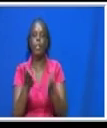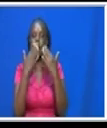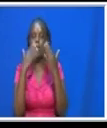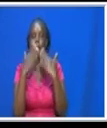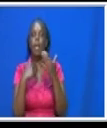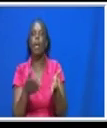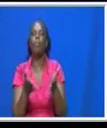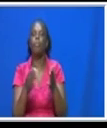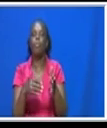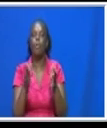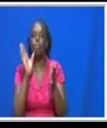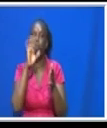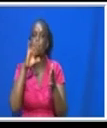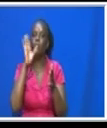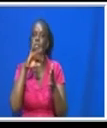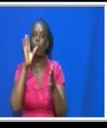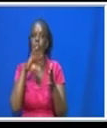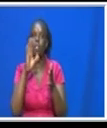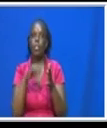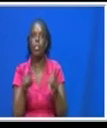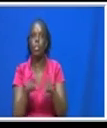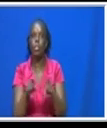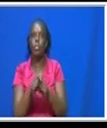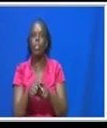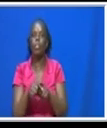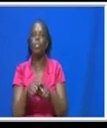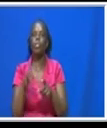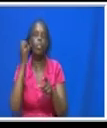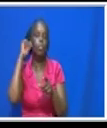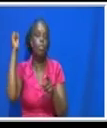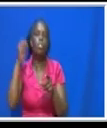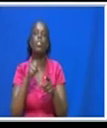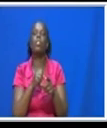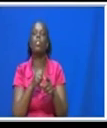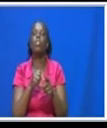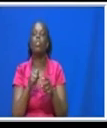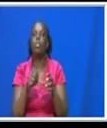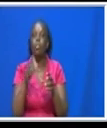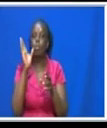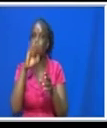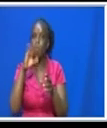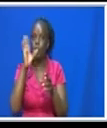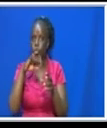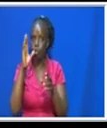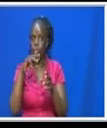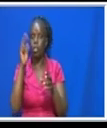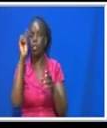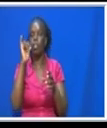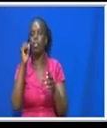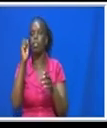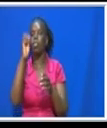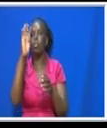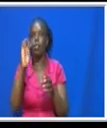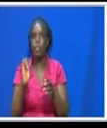pollution. Air pollution. We also have noise or sound pollution. Noise or sound